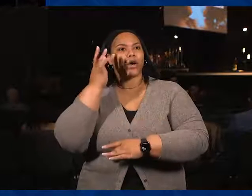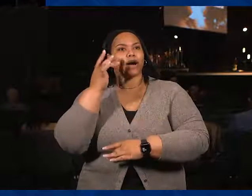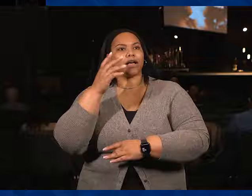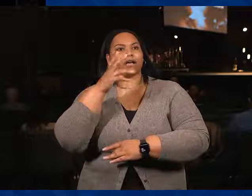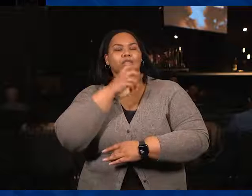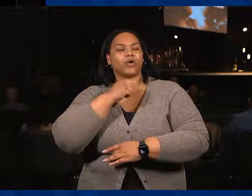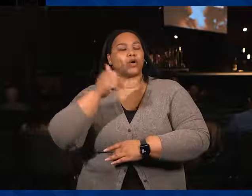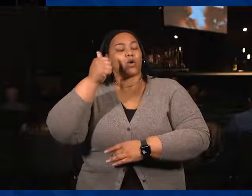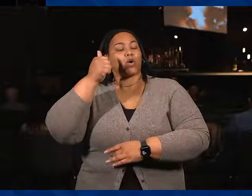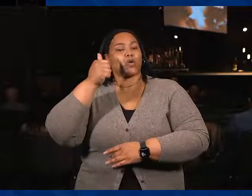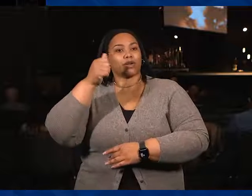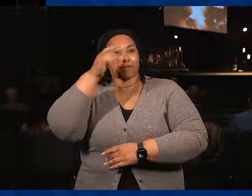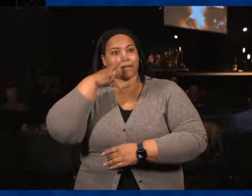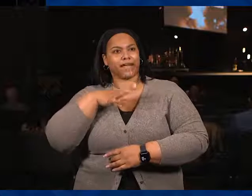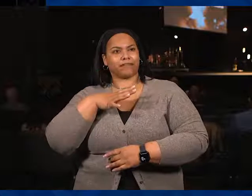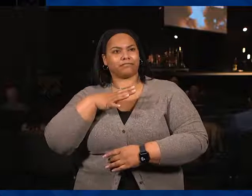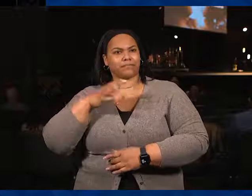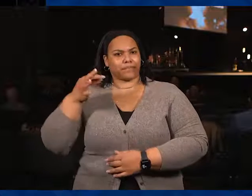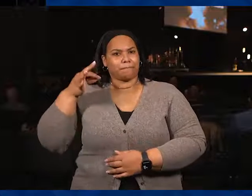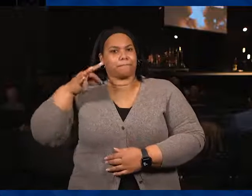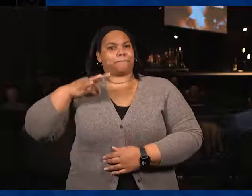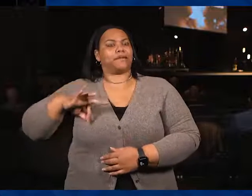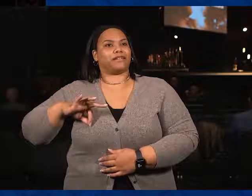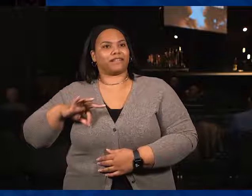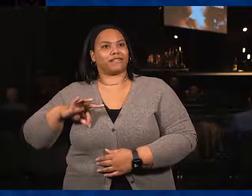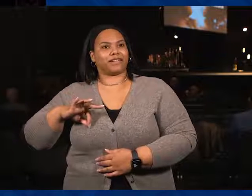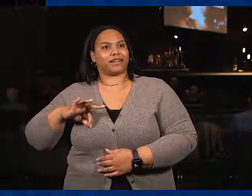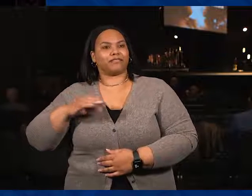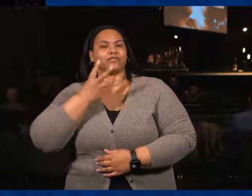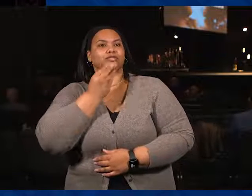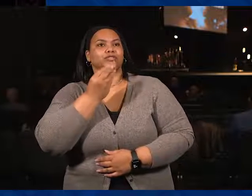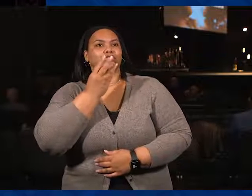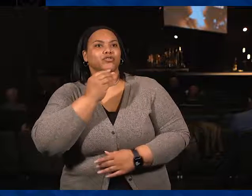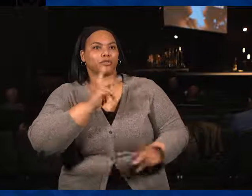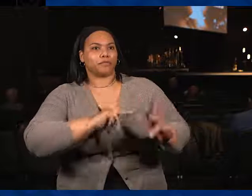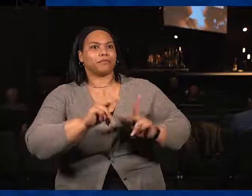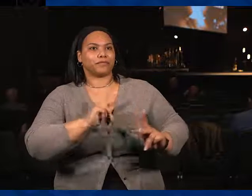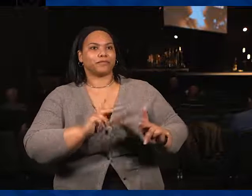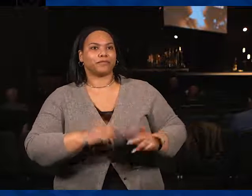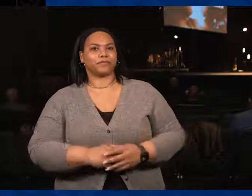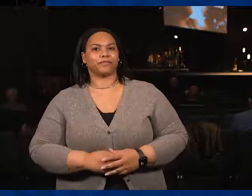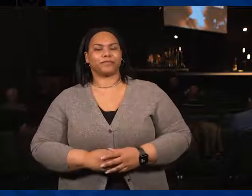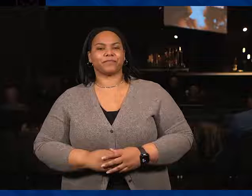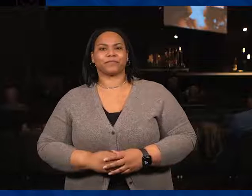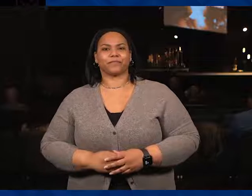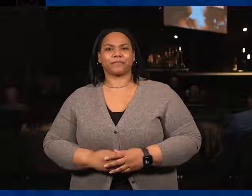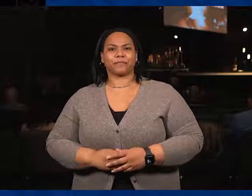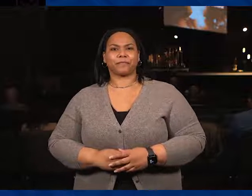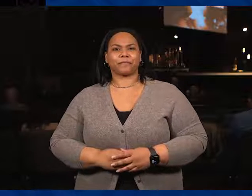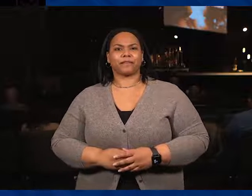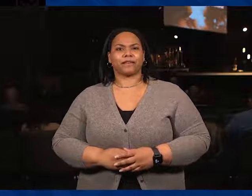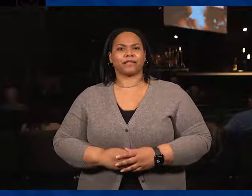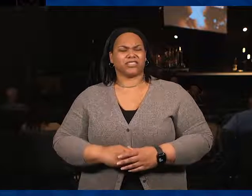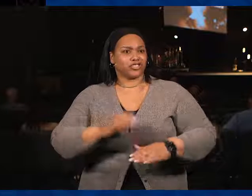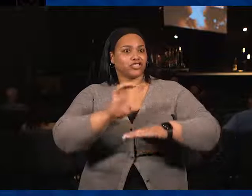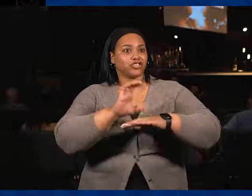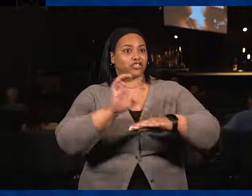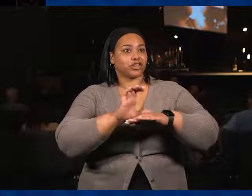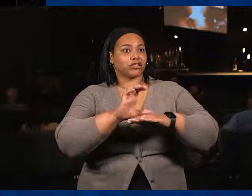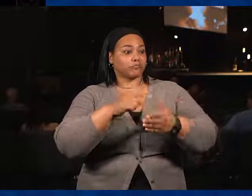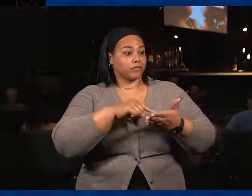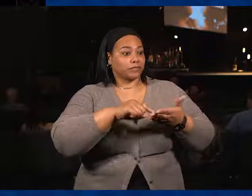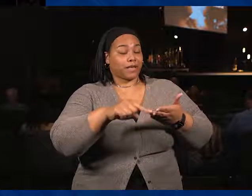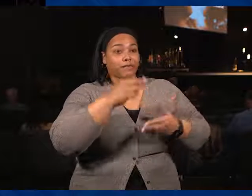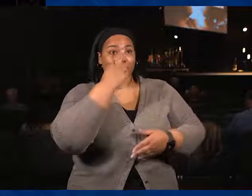a benefactor, supposedly, of the Jewish people. The record is that their synagogue was paid for by the